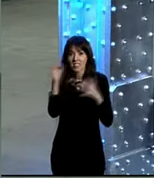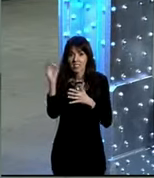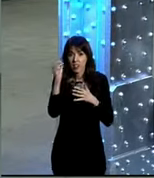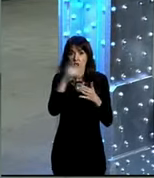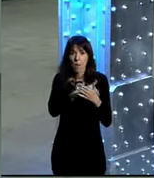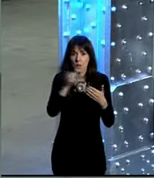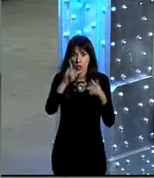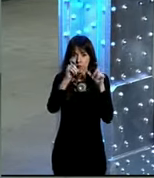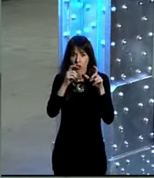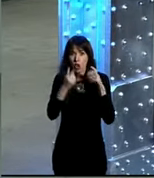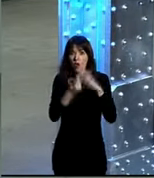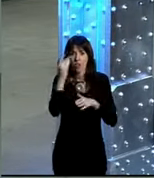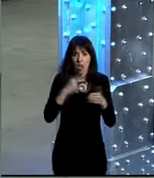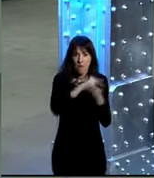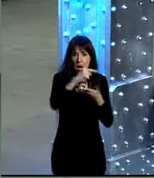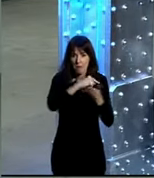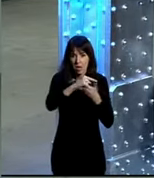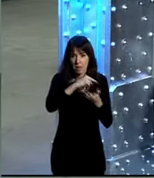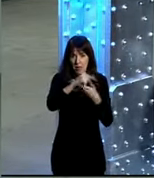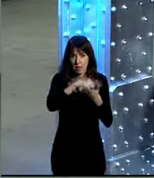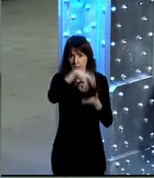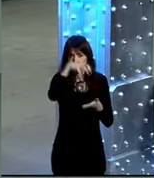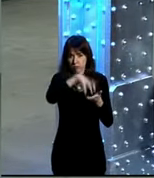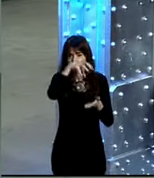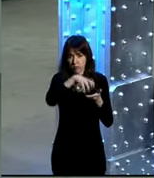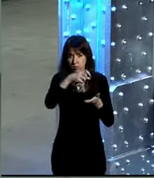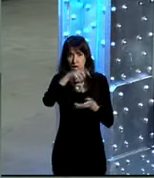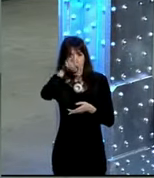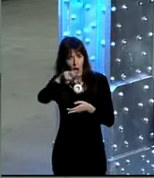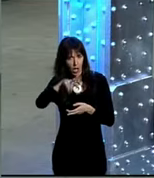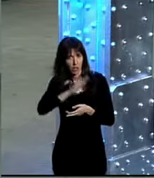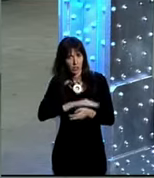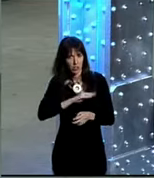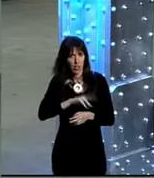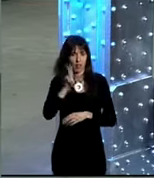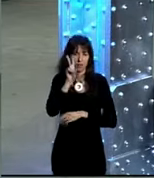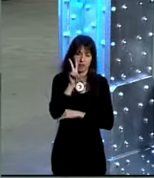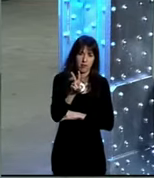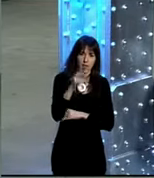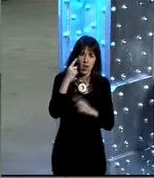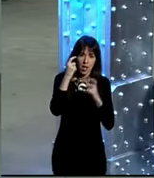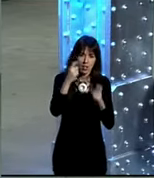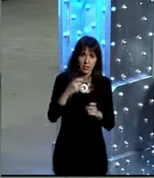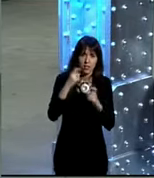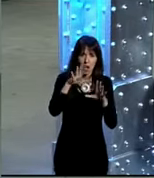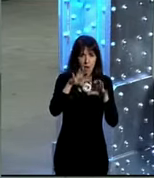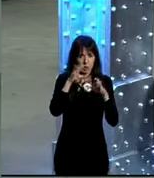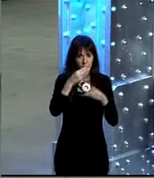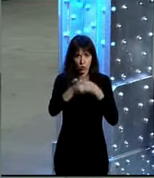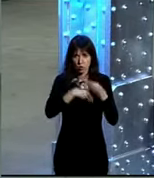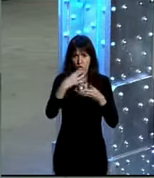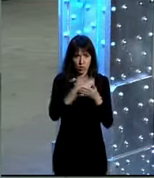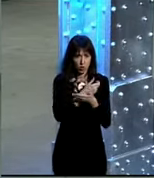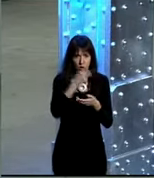So there's a lot of people looking at how to use that traffic to get their messages across. And this summer, this Hollyoaks, a British